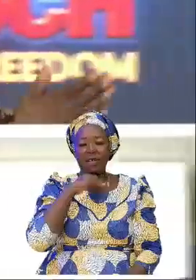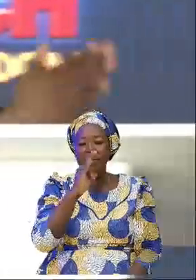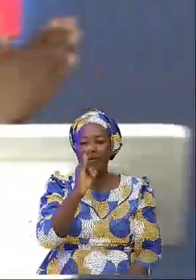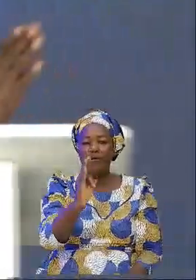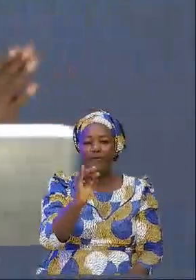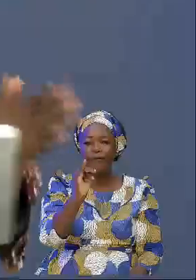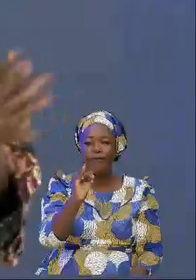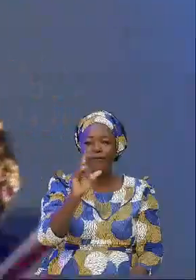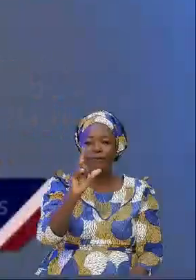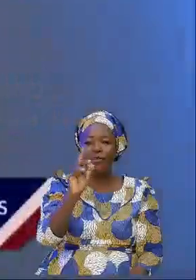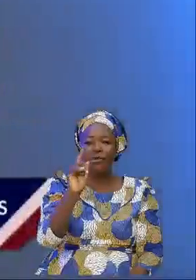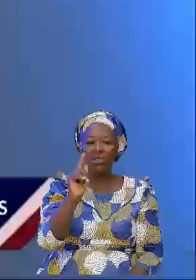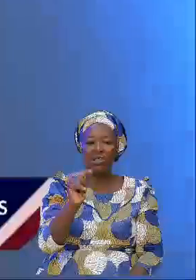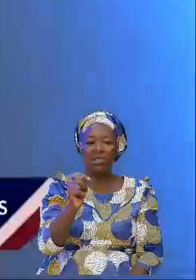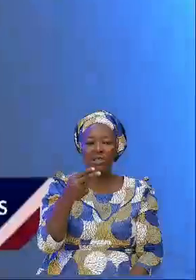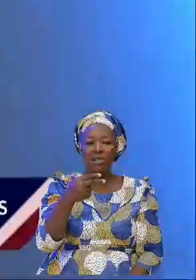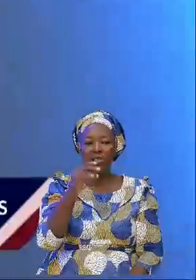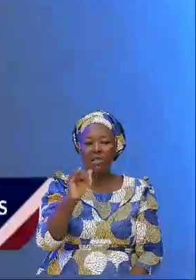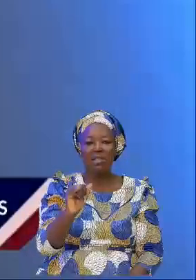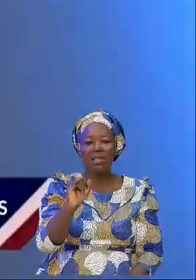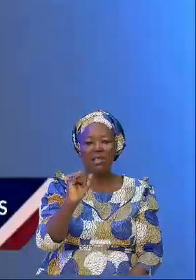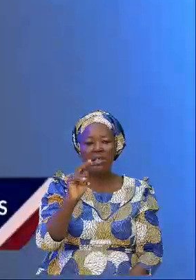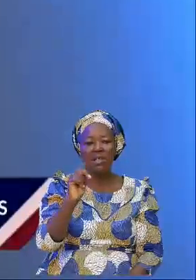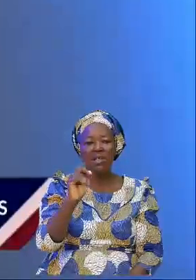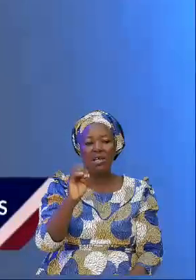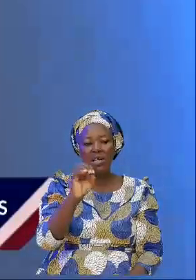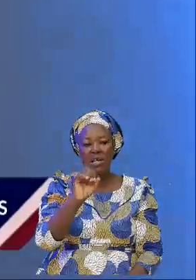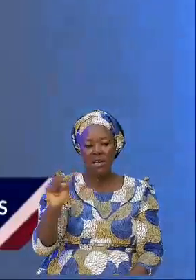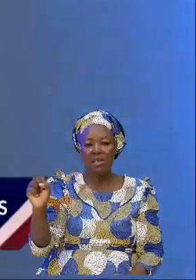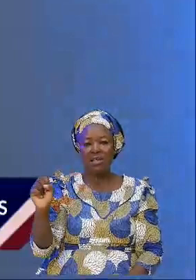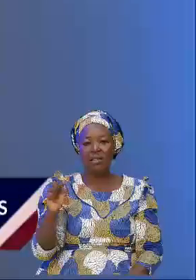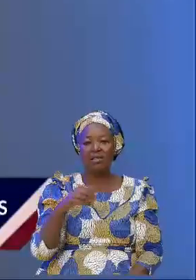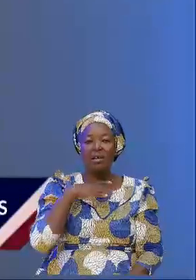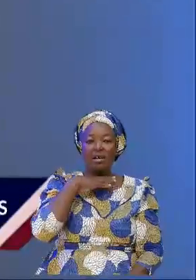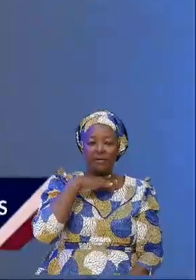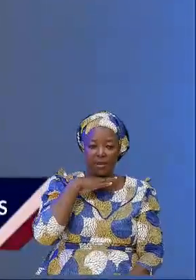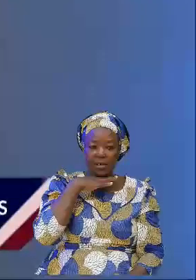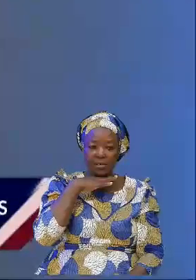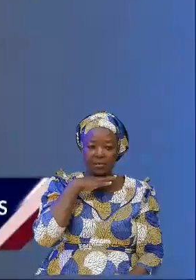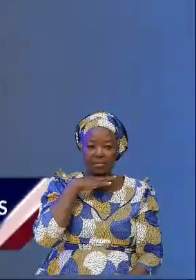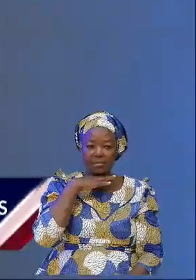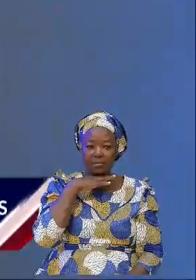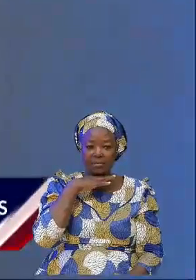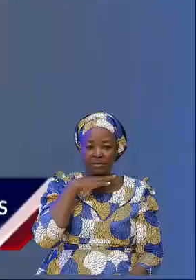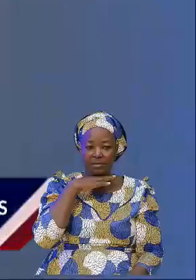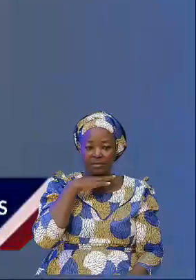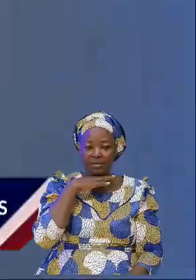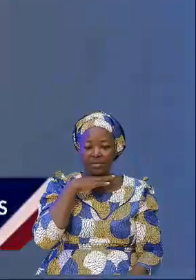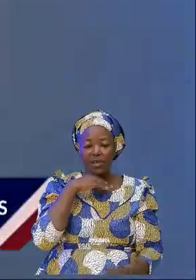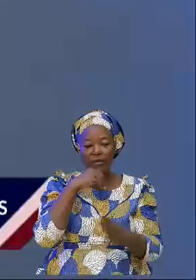is filthiness. And it tells us there, it says fornication,